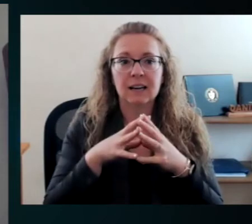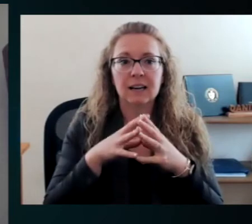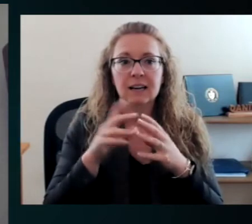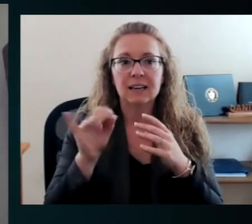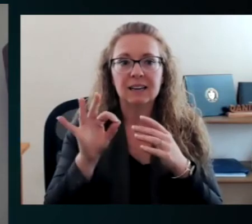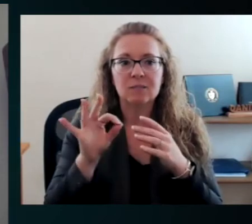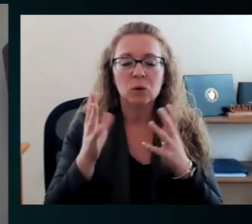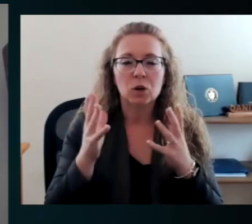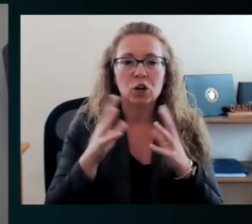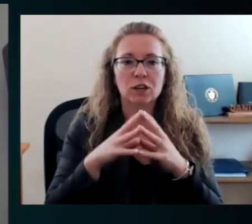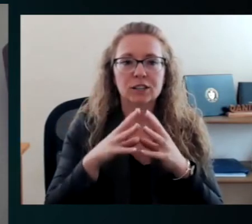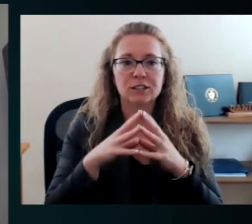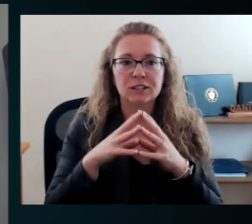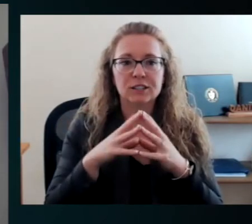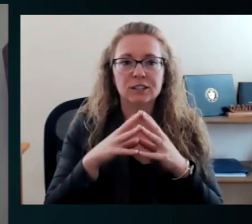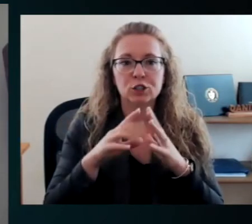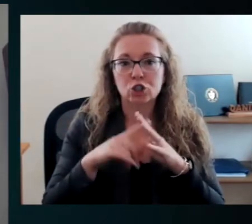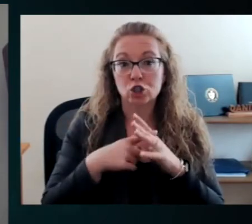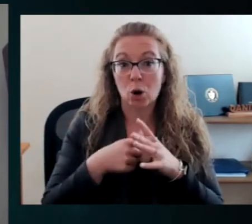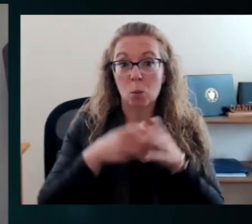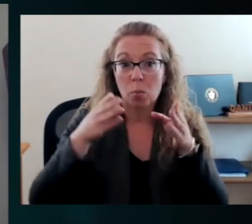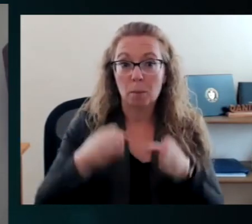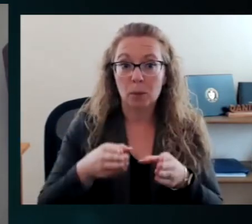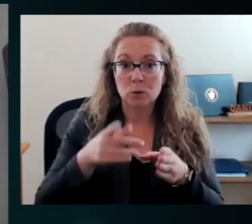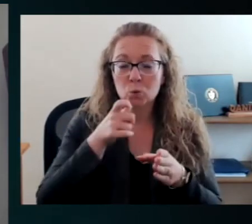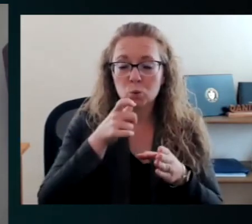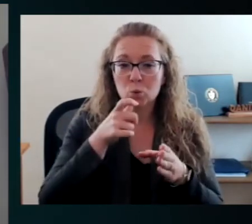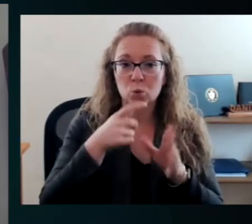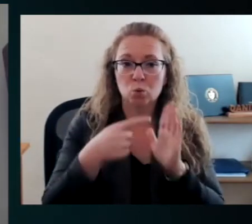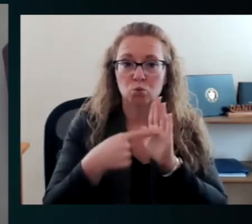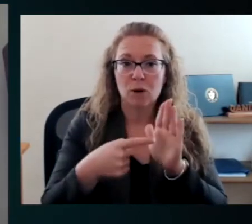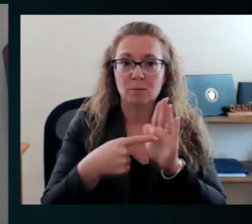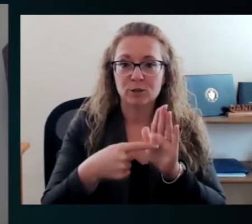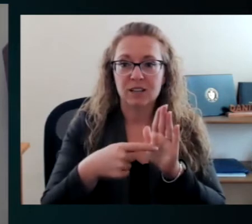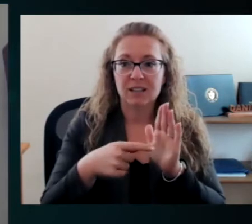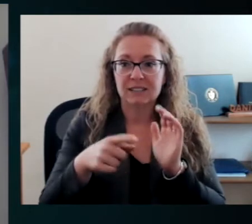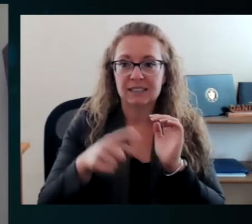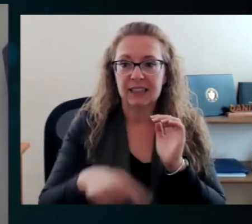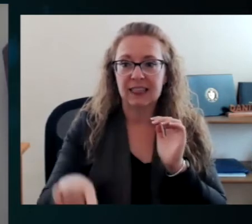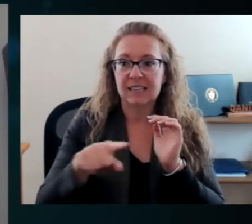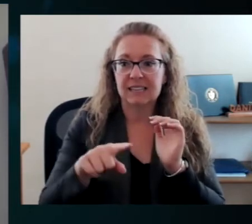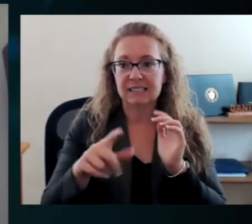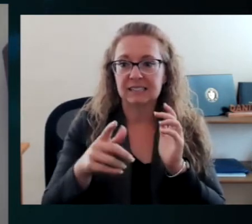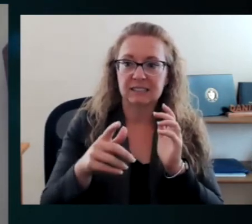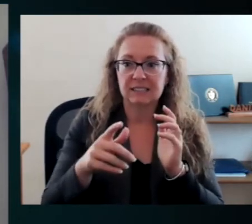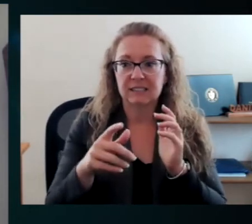is representative of maybe these more marginalized positions.